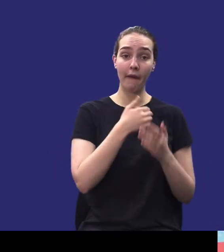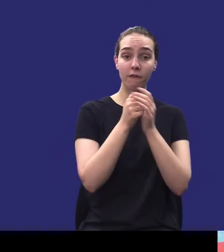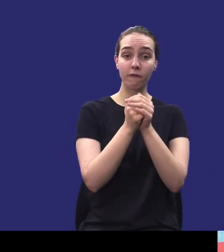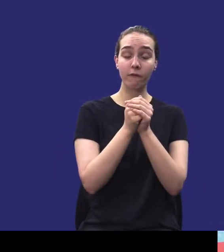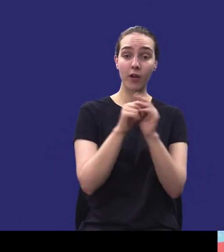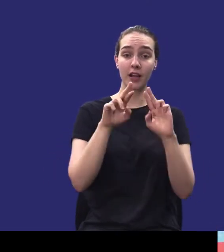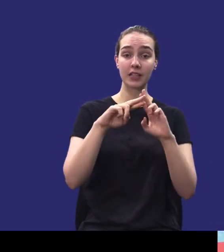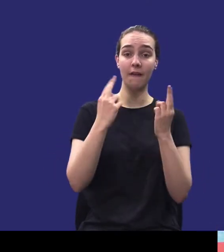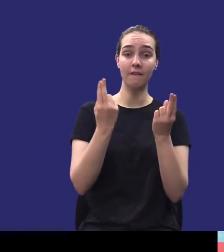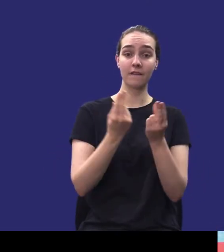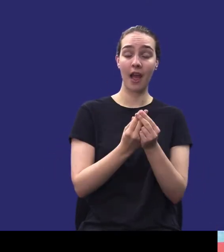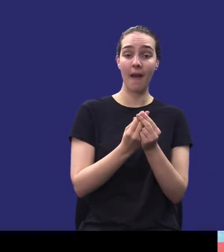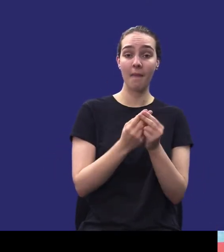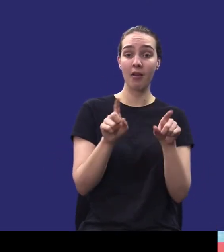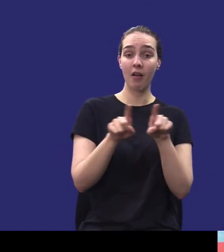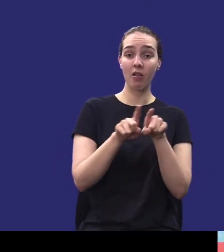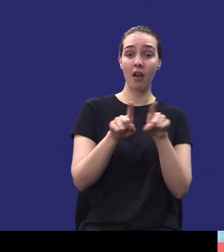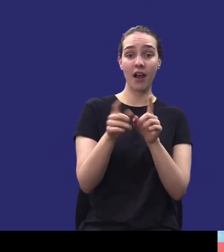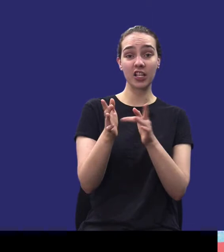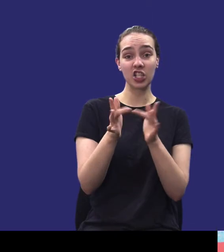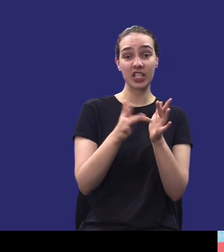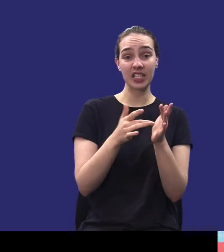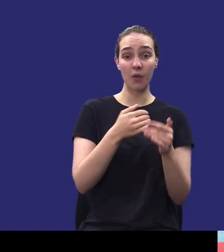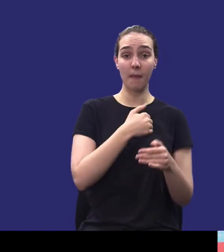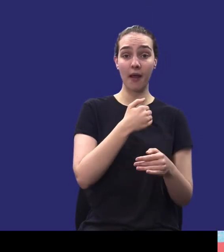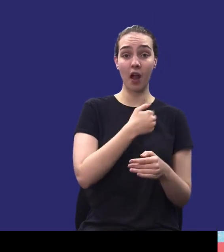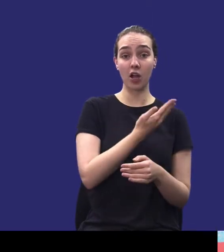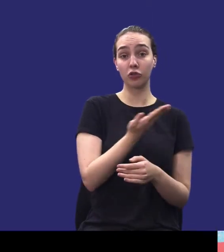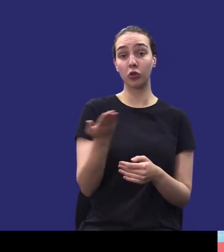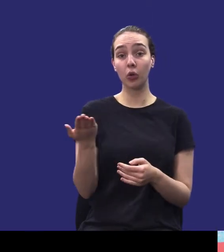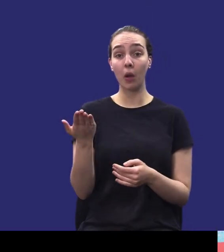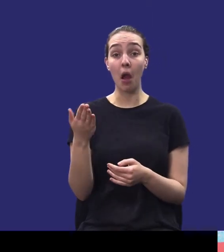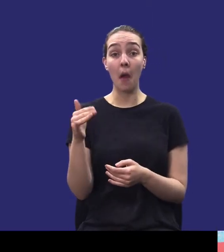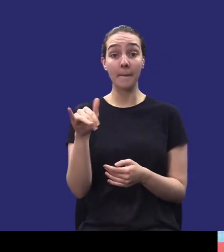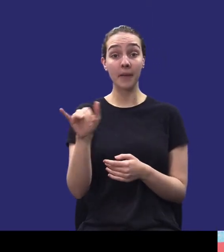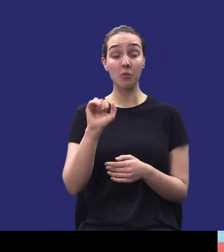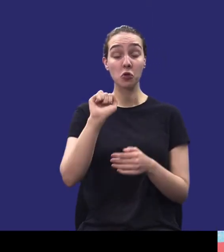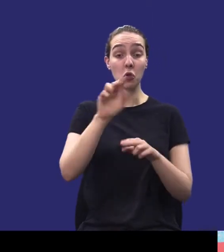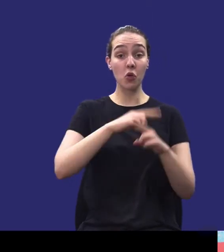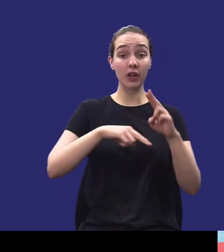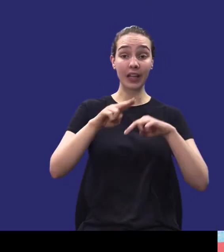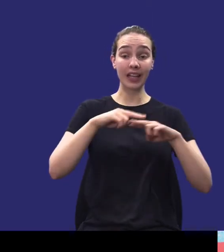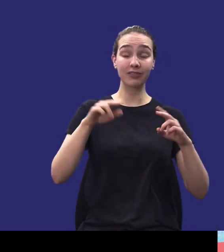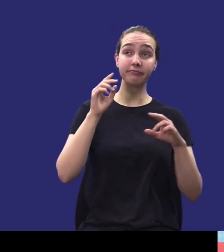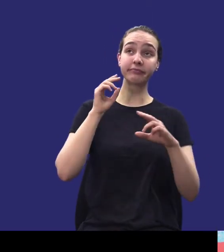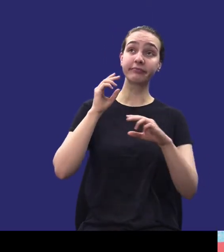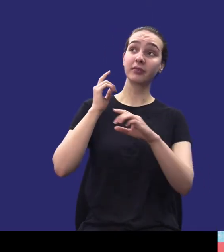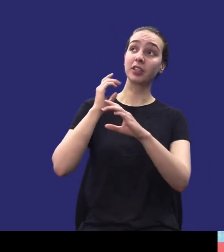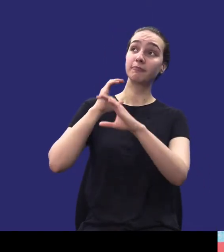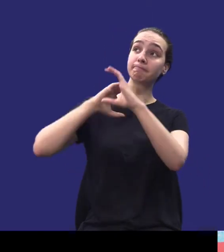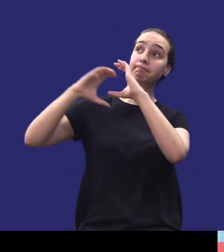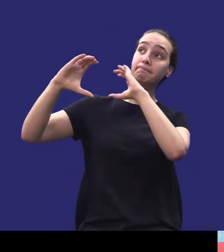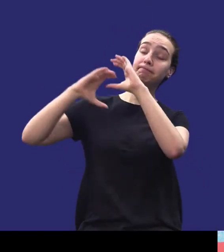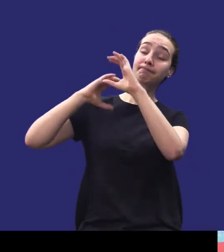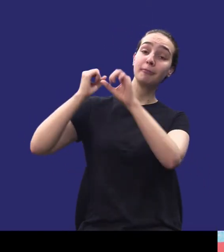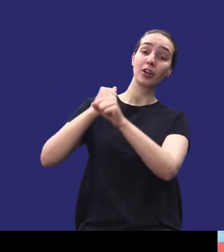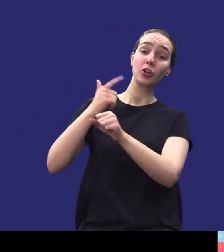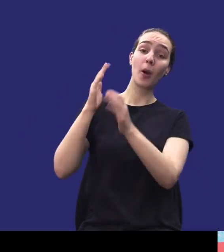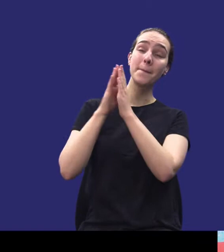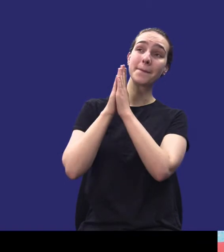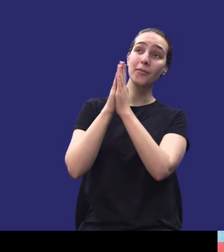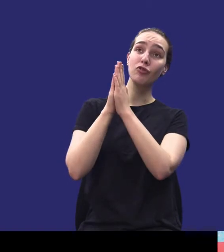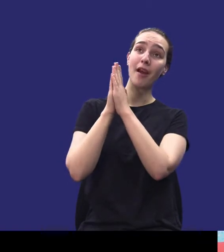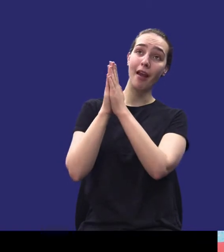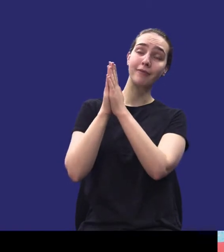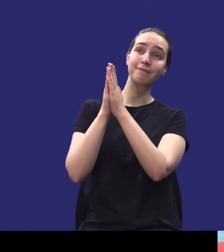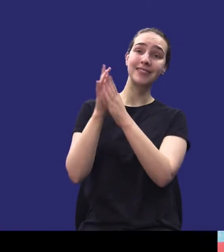family, just like Jesus would be kind to you, or maybe your gift is just talking to God in prayer, and praying is